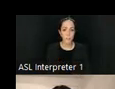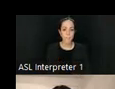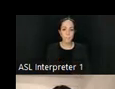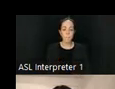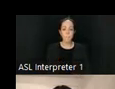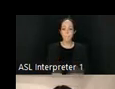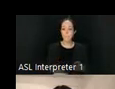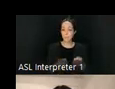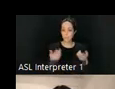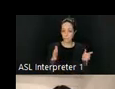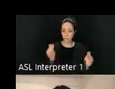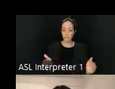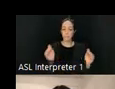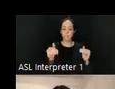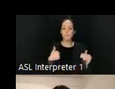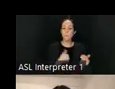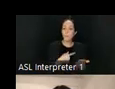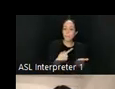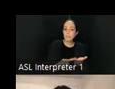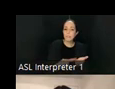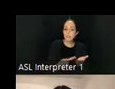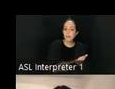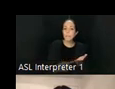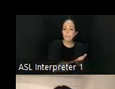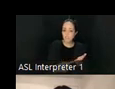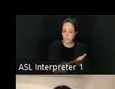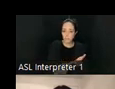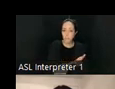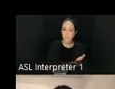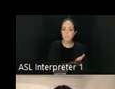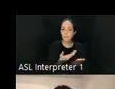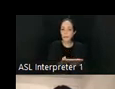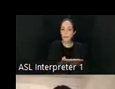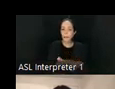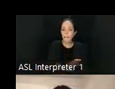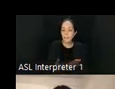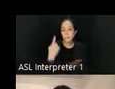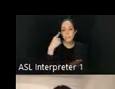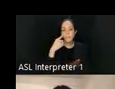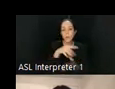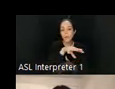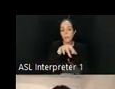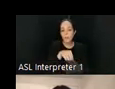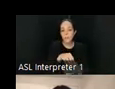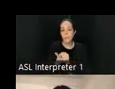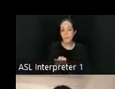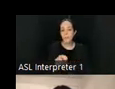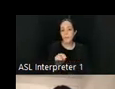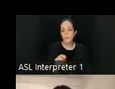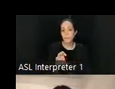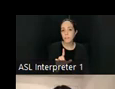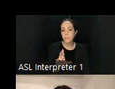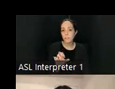After that, we will discuss items for inclusion into our proposed